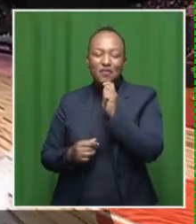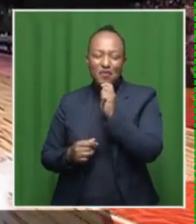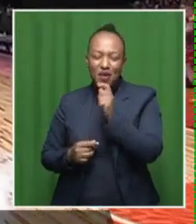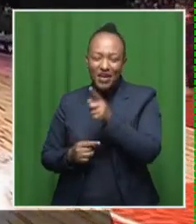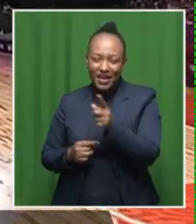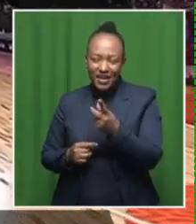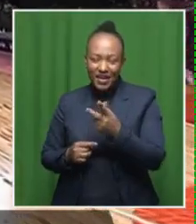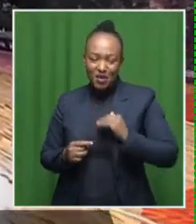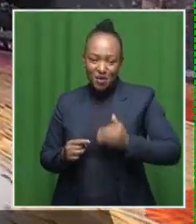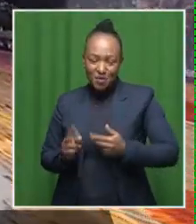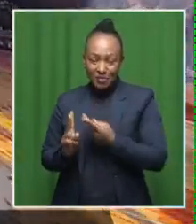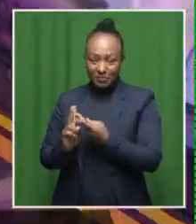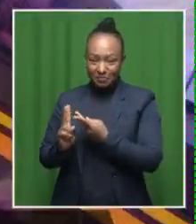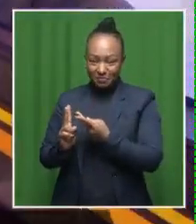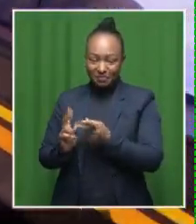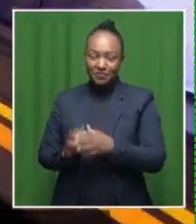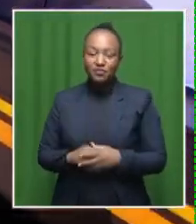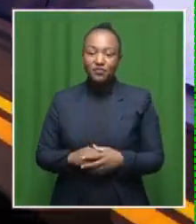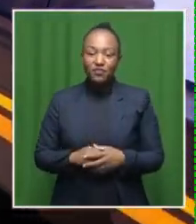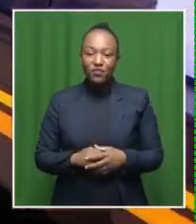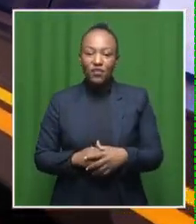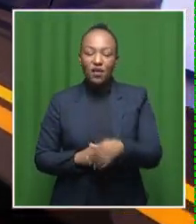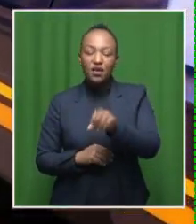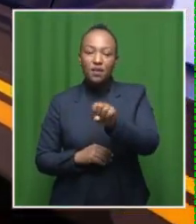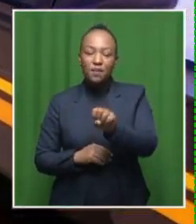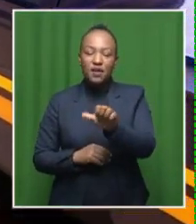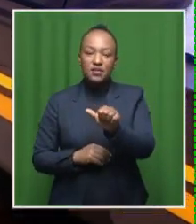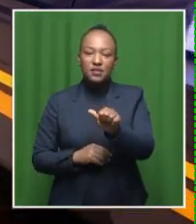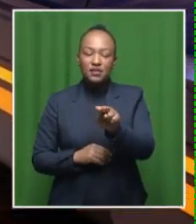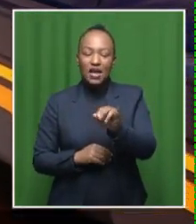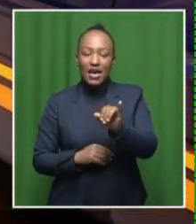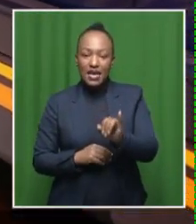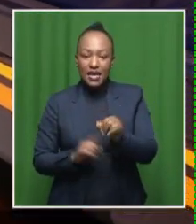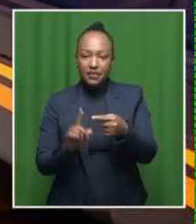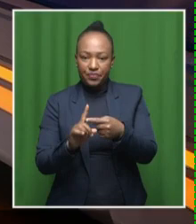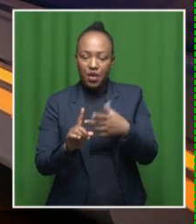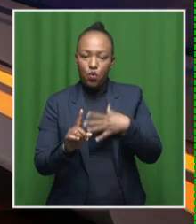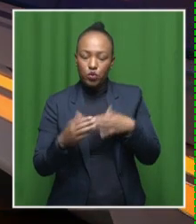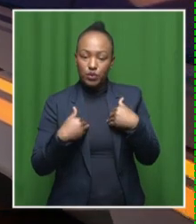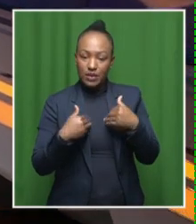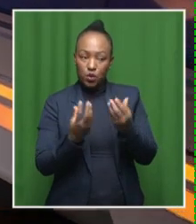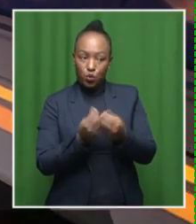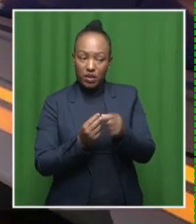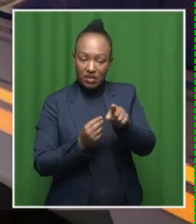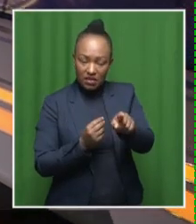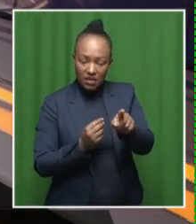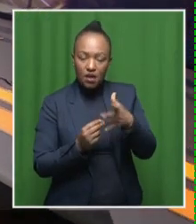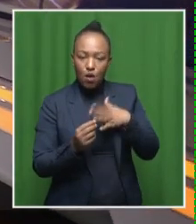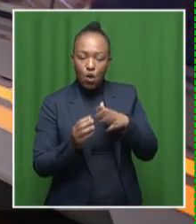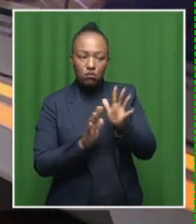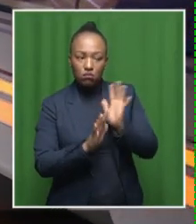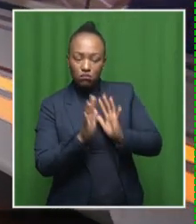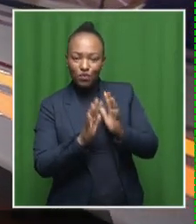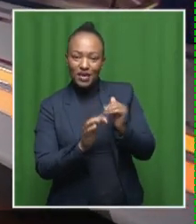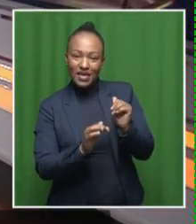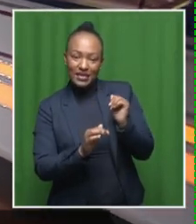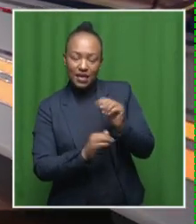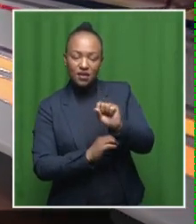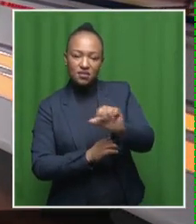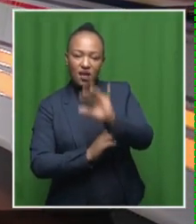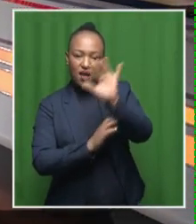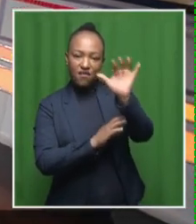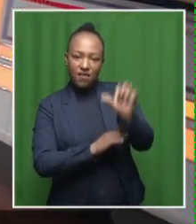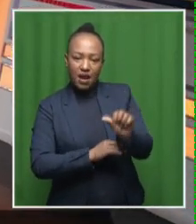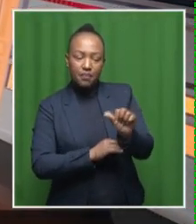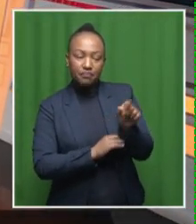you, ladies. Sandy, let me start with you. And as I begin with you, I want us to talk about the encounter yesterday between South Africa and